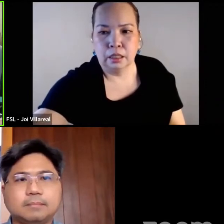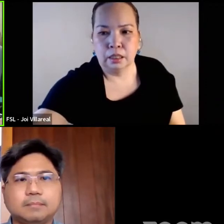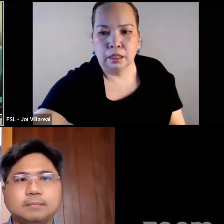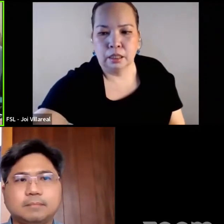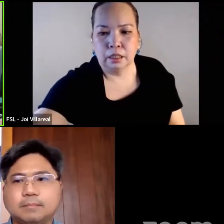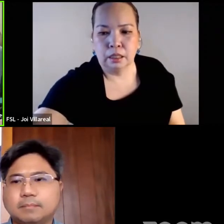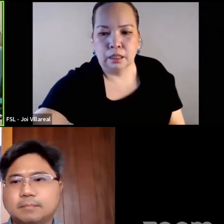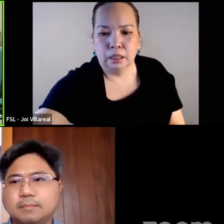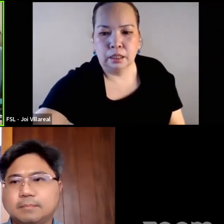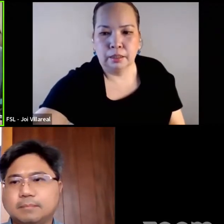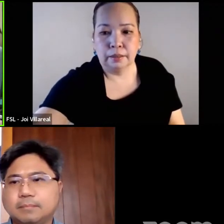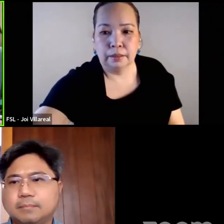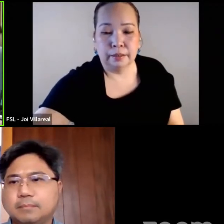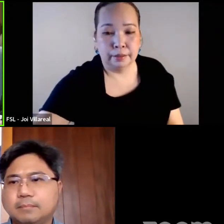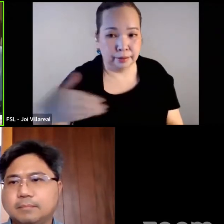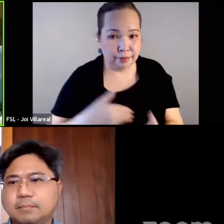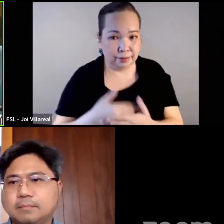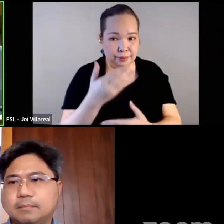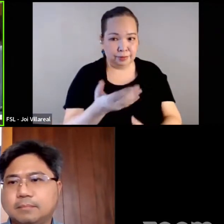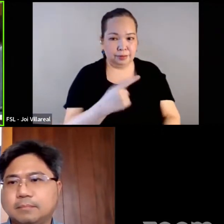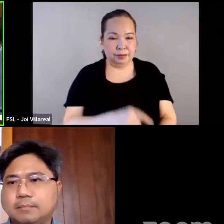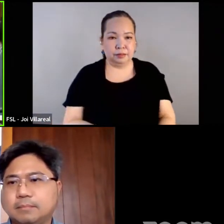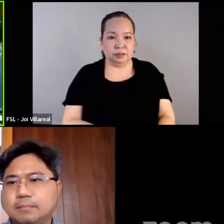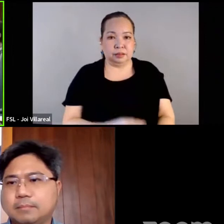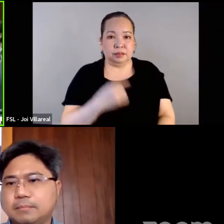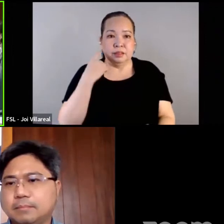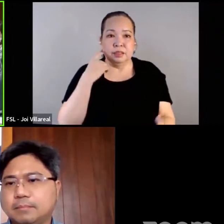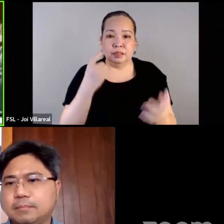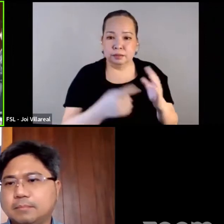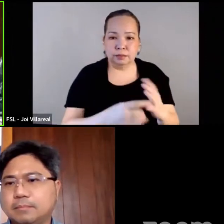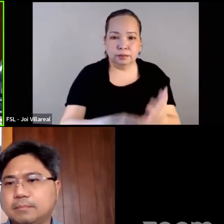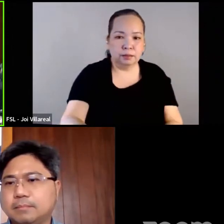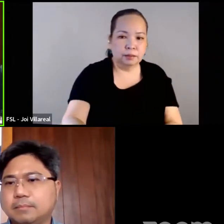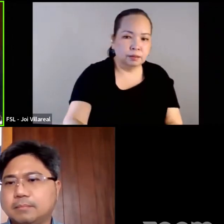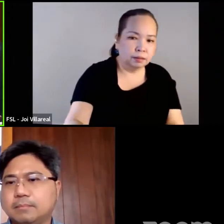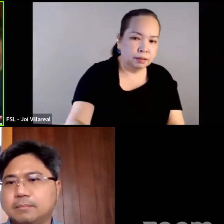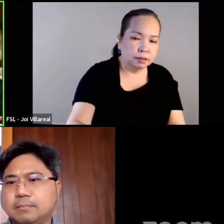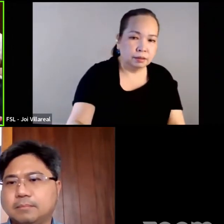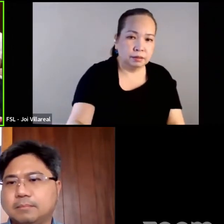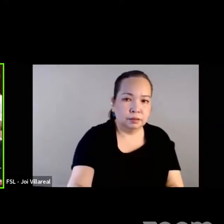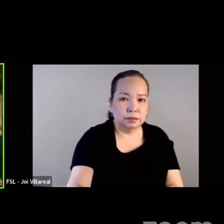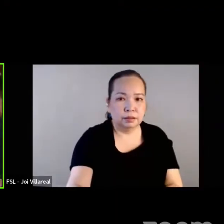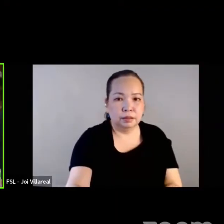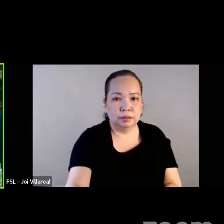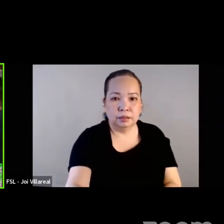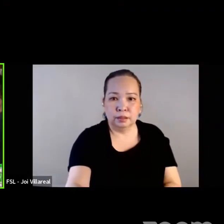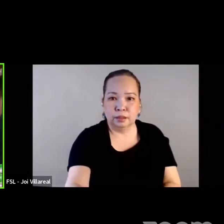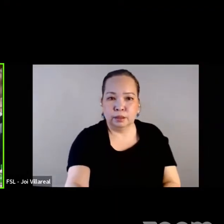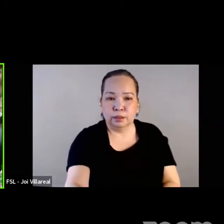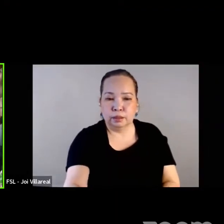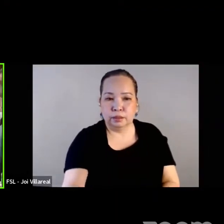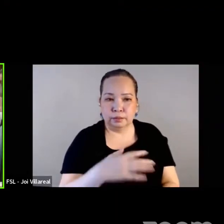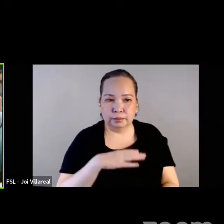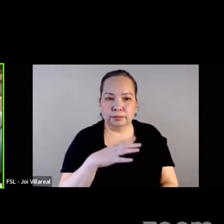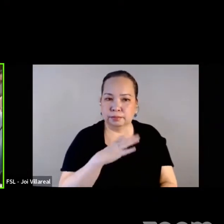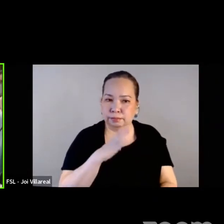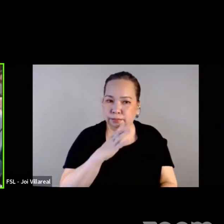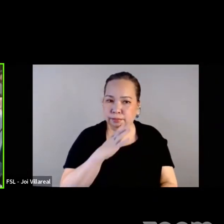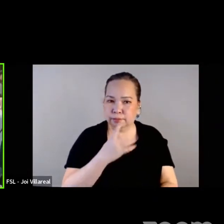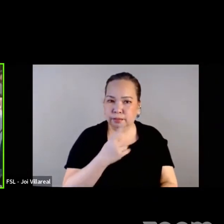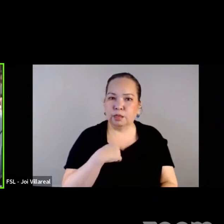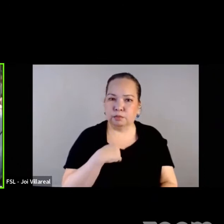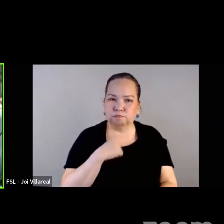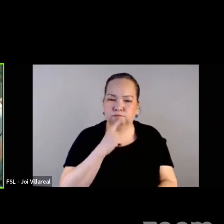Gato, you're recognized. Thank you, Mr. Chair. I'd like to manifest that I fully support this